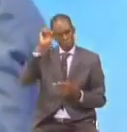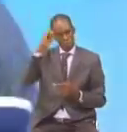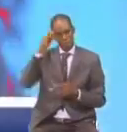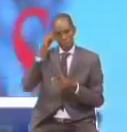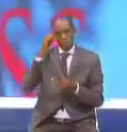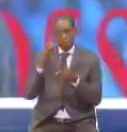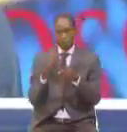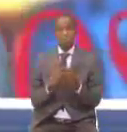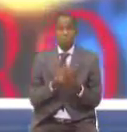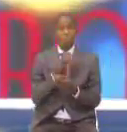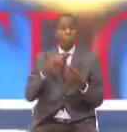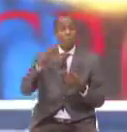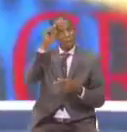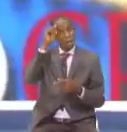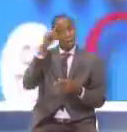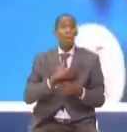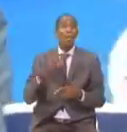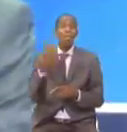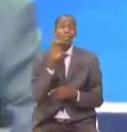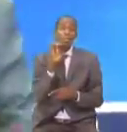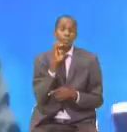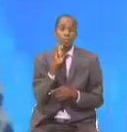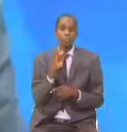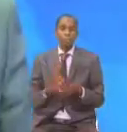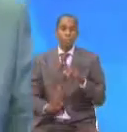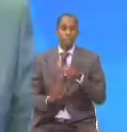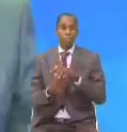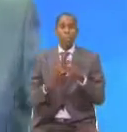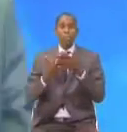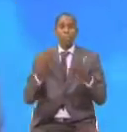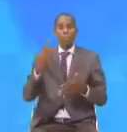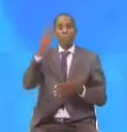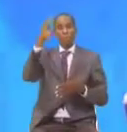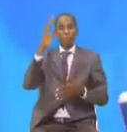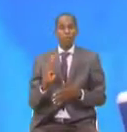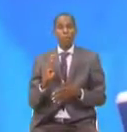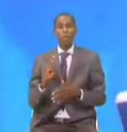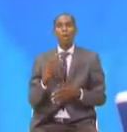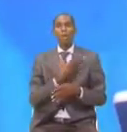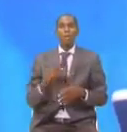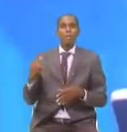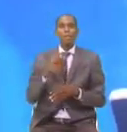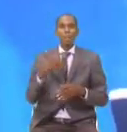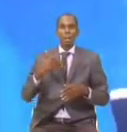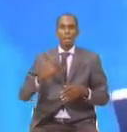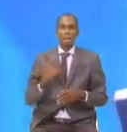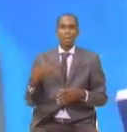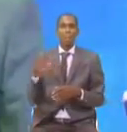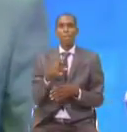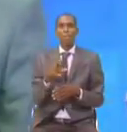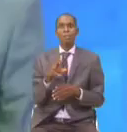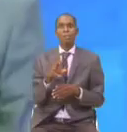Adam and Eve eventually appeared before God, and they had their fig leaves on